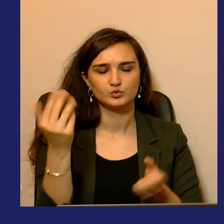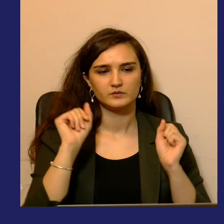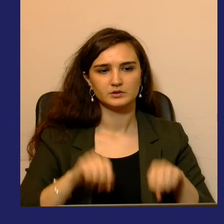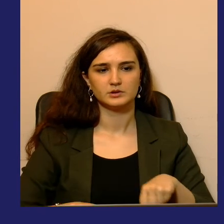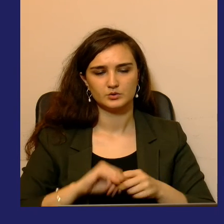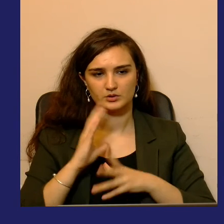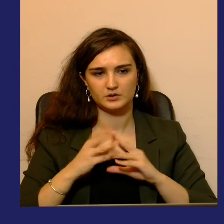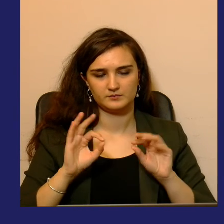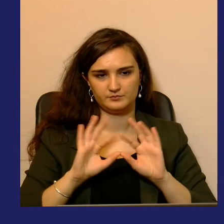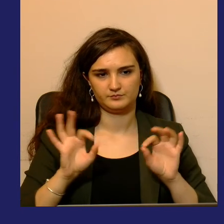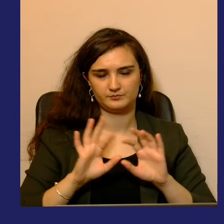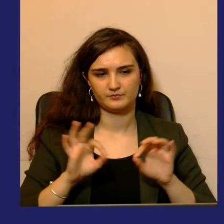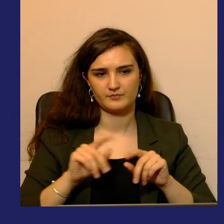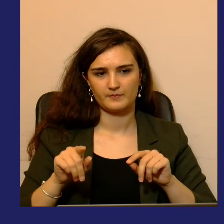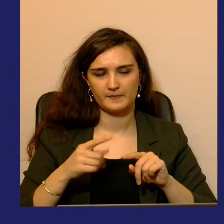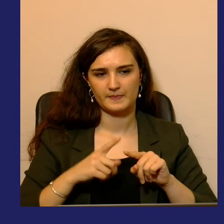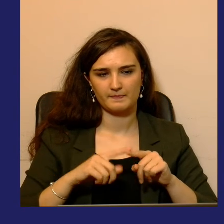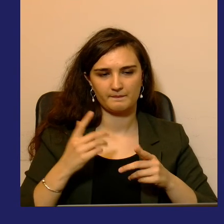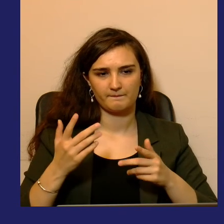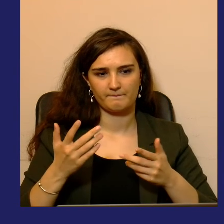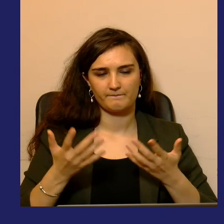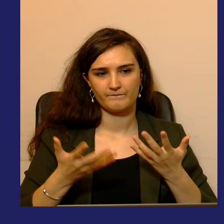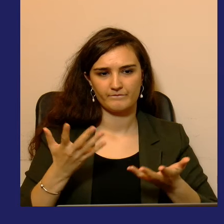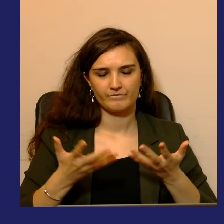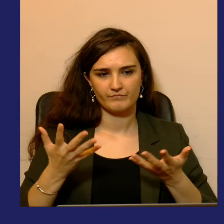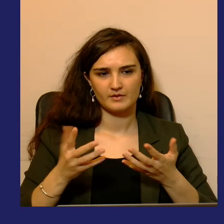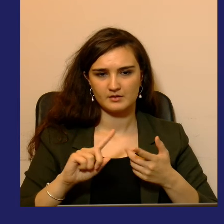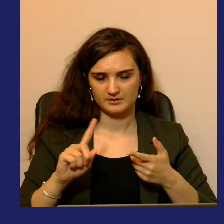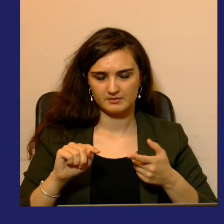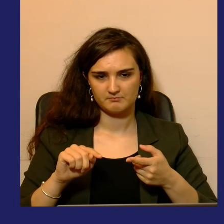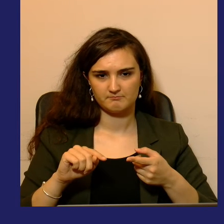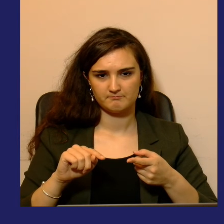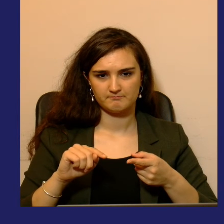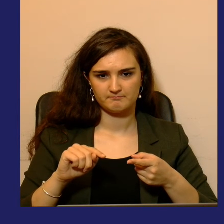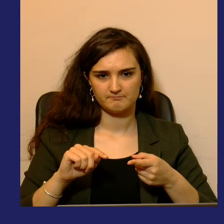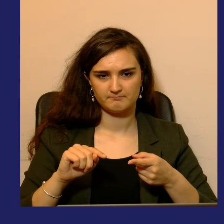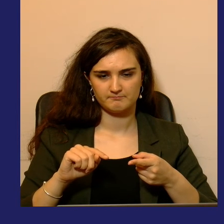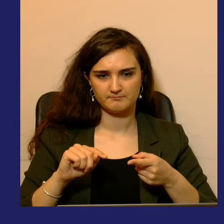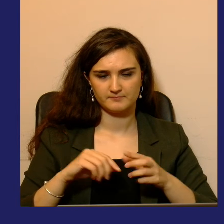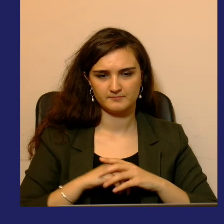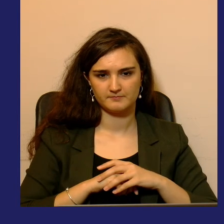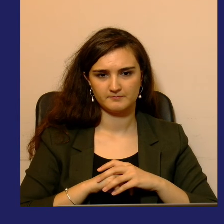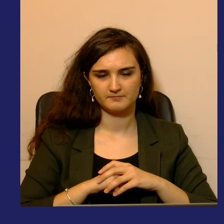have some generalizable cases or periods of time. Why does that happen?